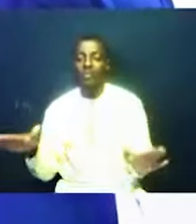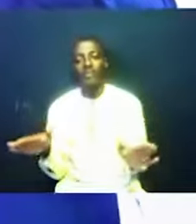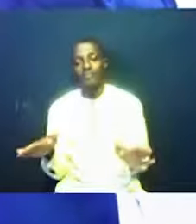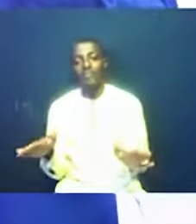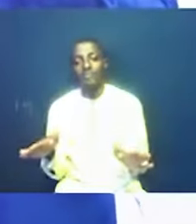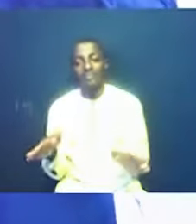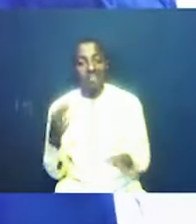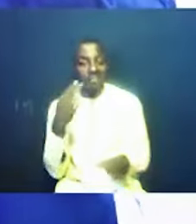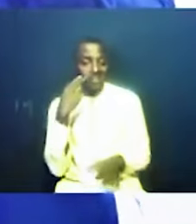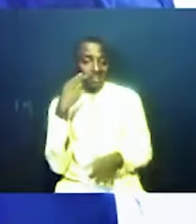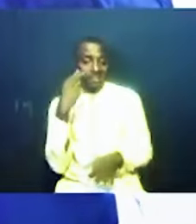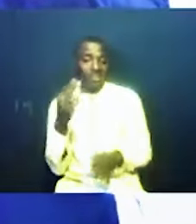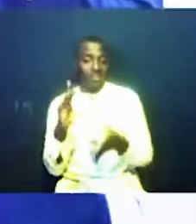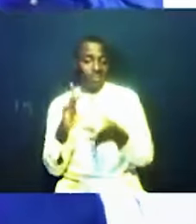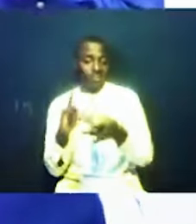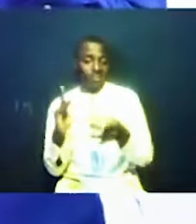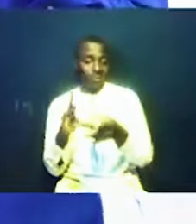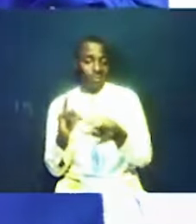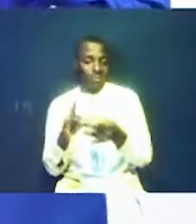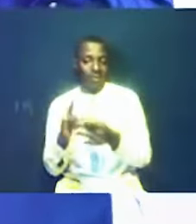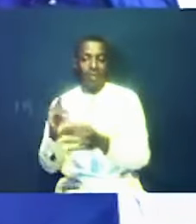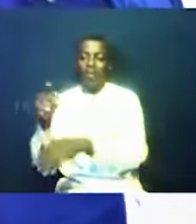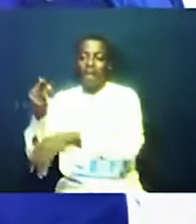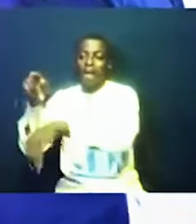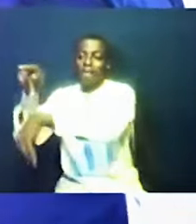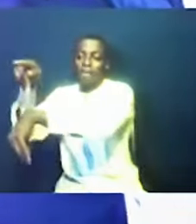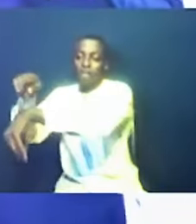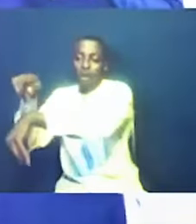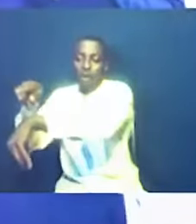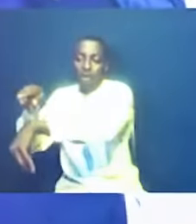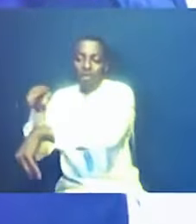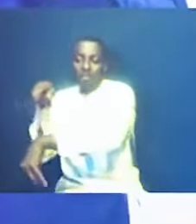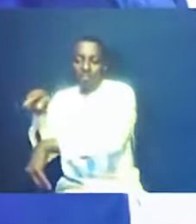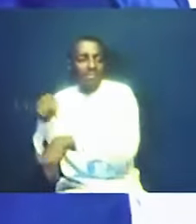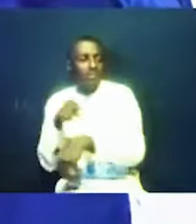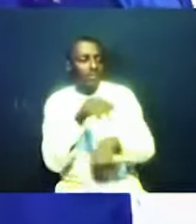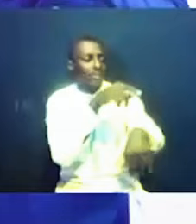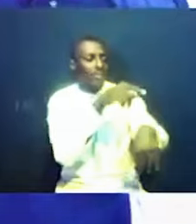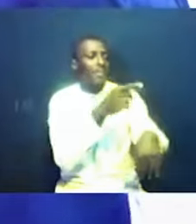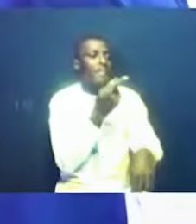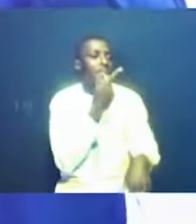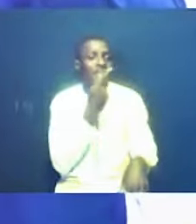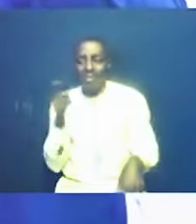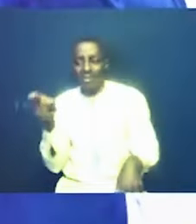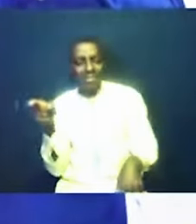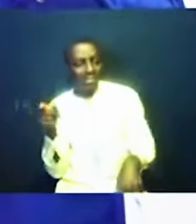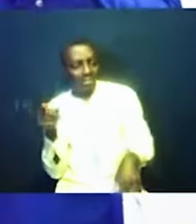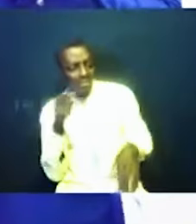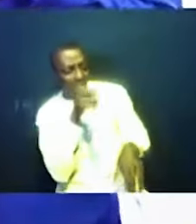We saw that Paul had to correct him because of the implications of his actions.